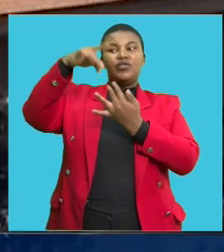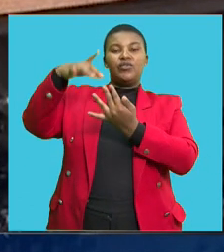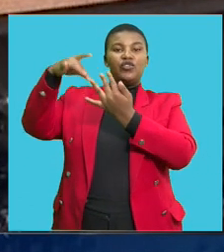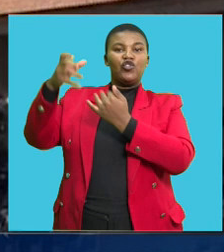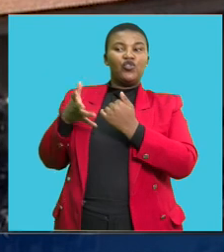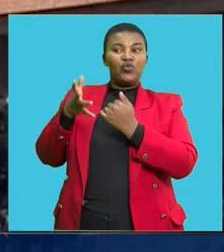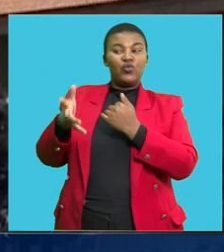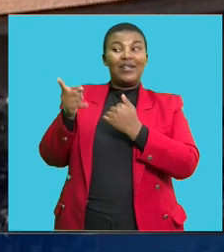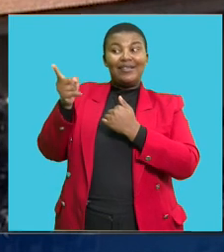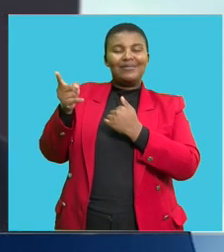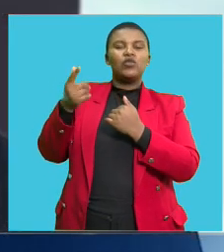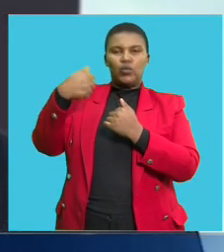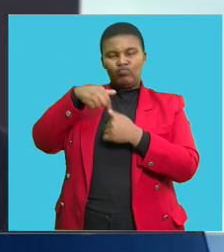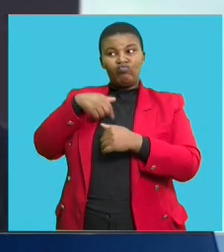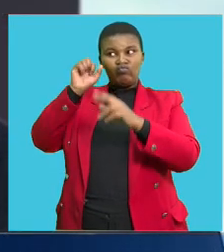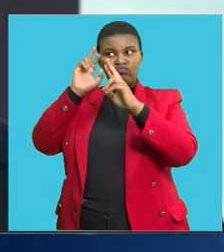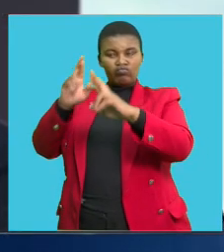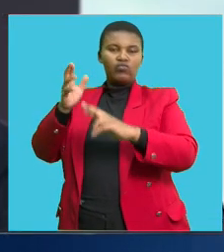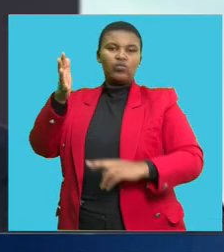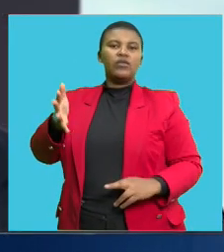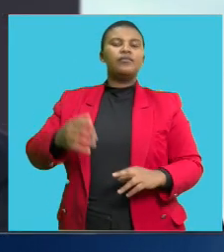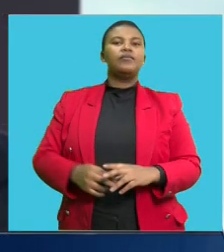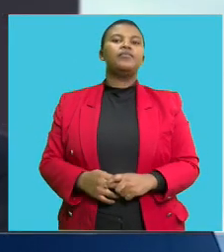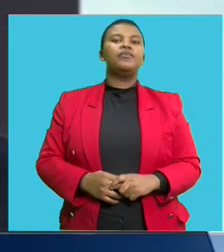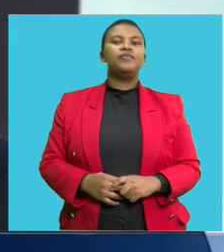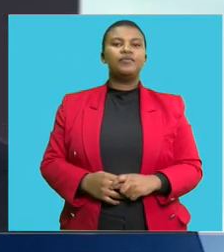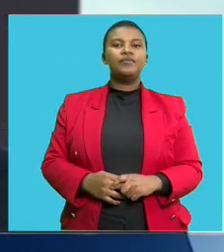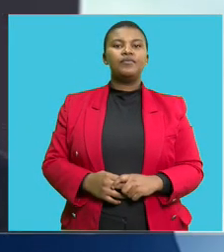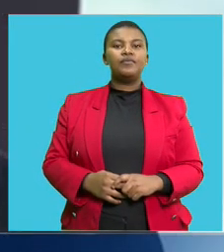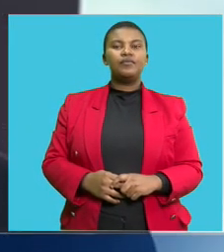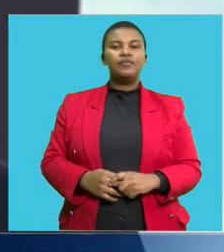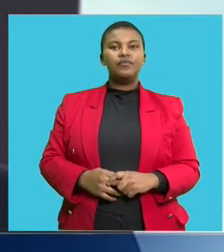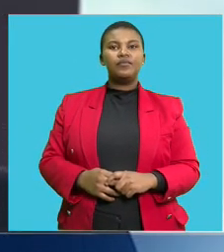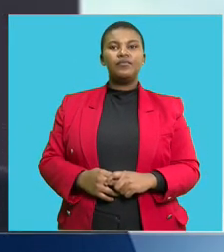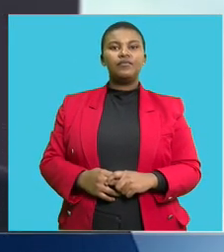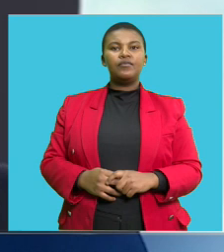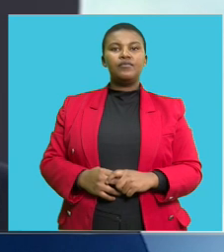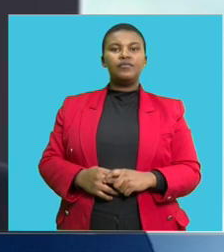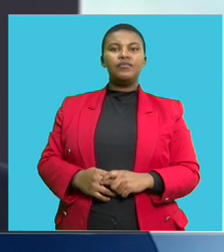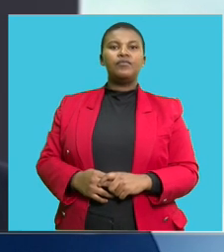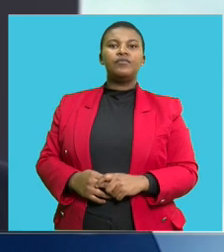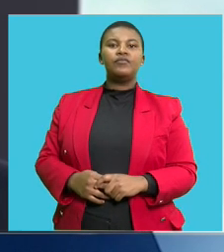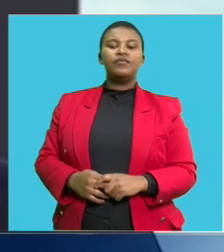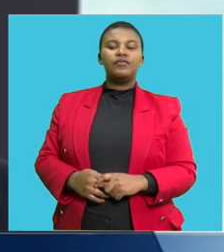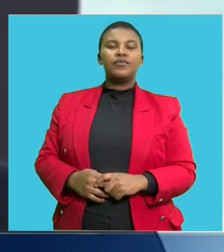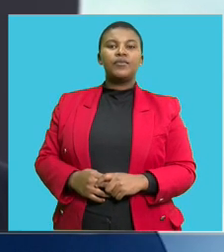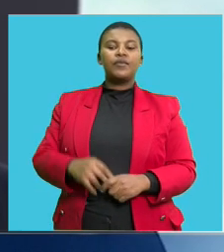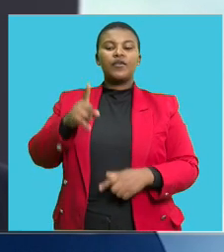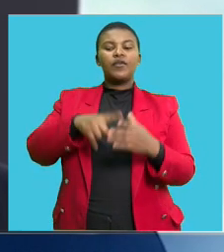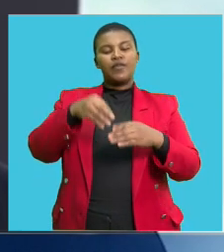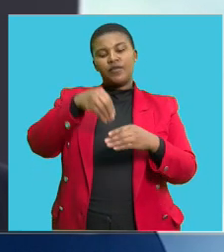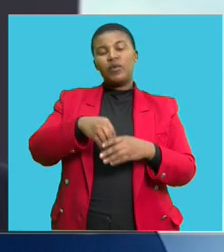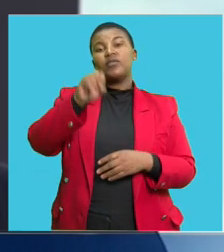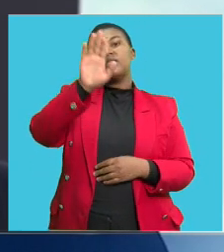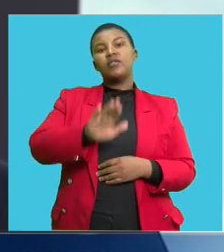kufunwa yizona izakhamizi. The voters of South Africa did not give any single